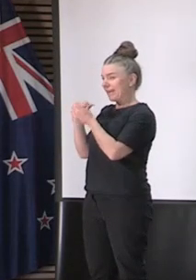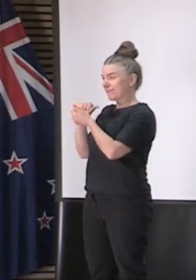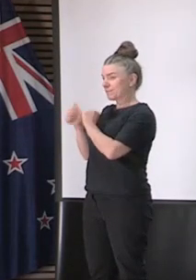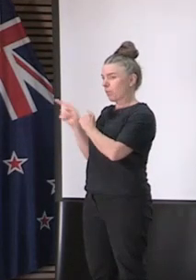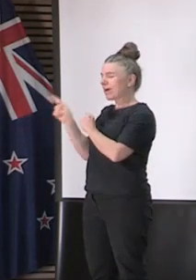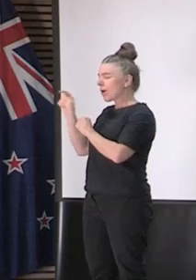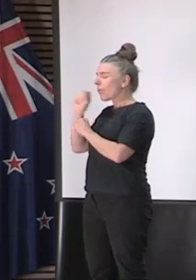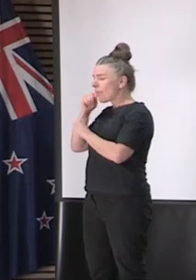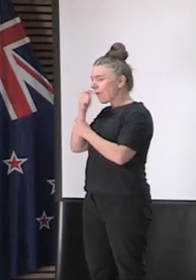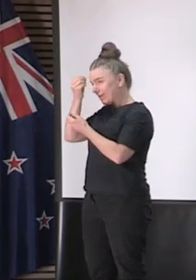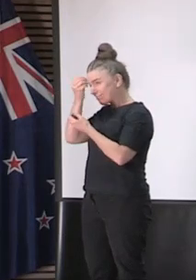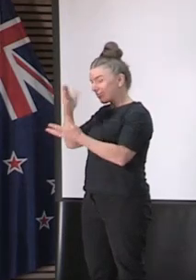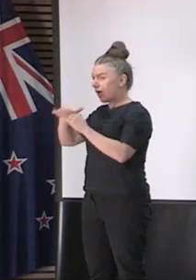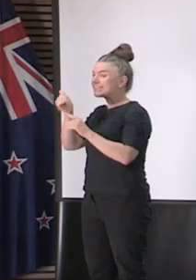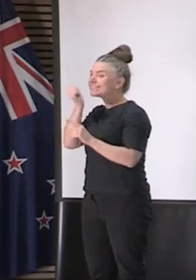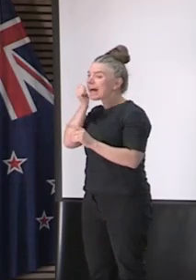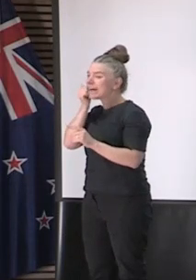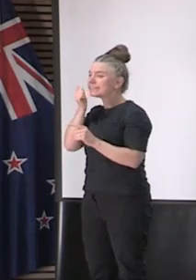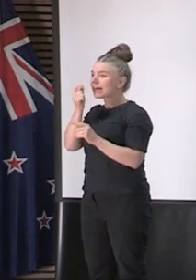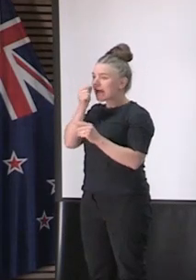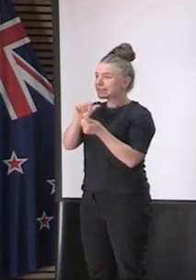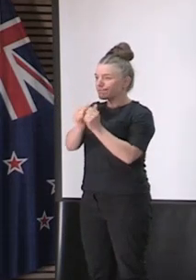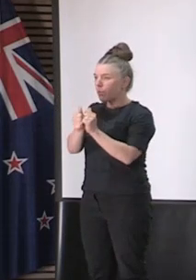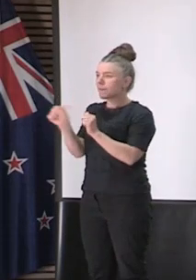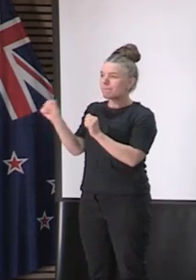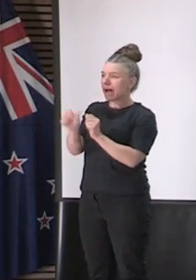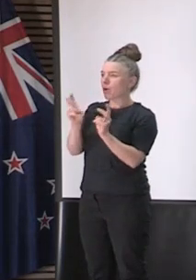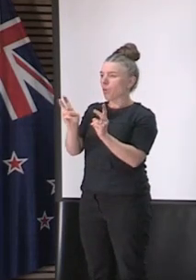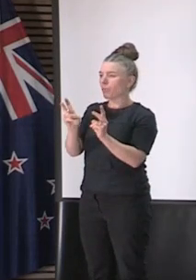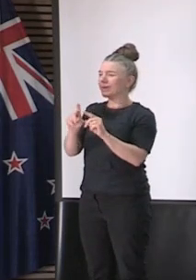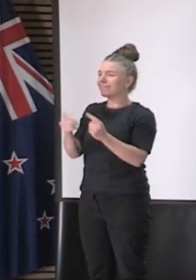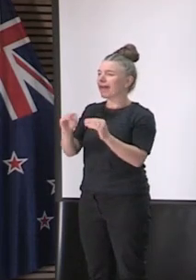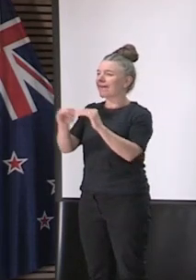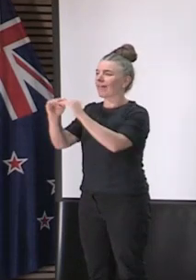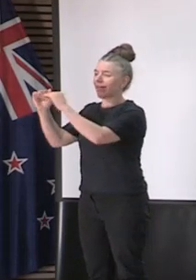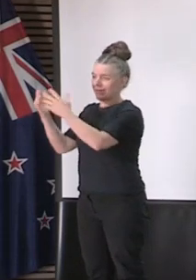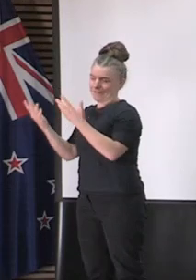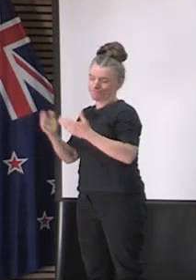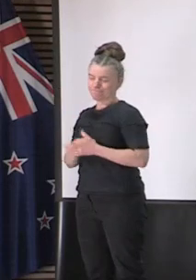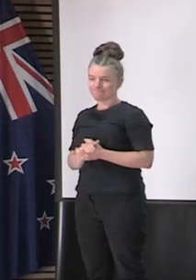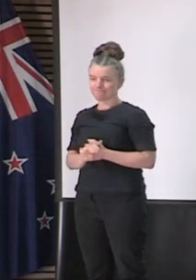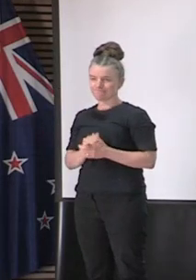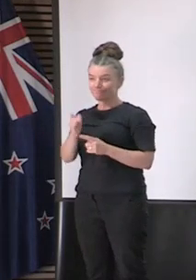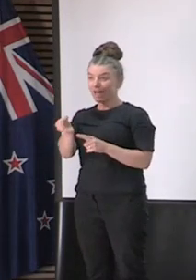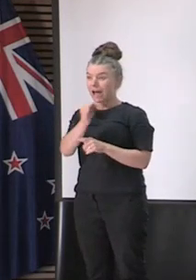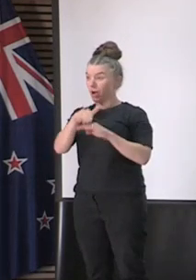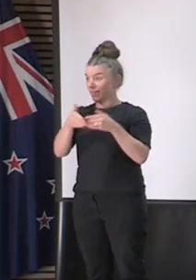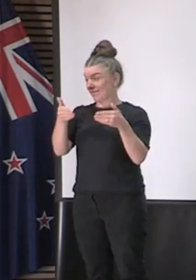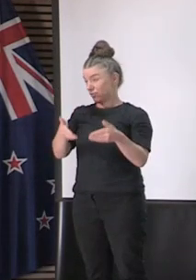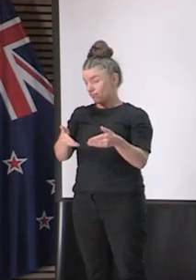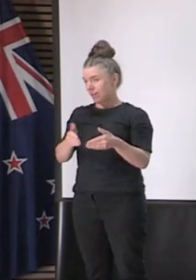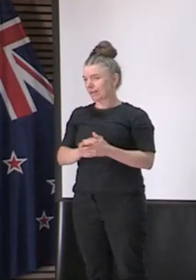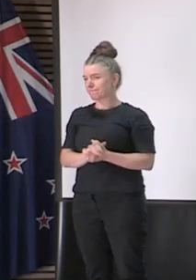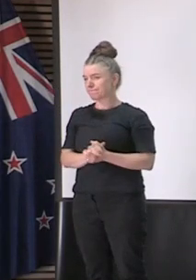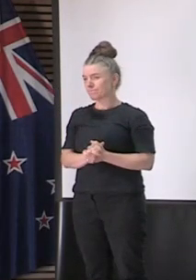clarity this afternoon around what dates those codes will be opening up. Going back to Tangihanga, is it possible for multiple groups